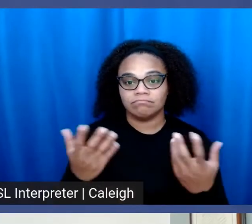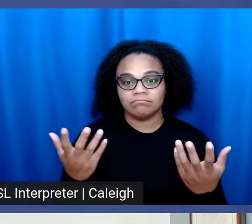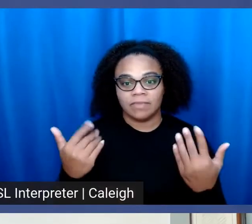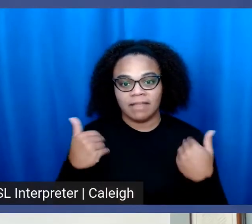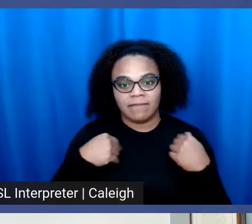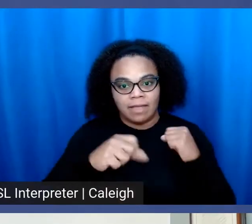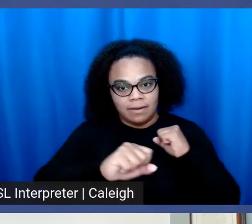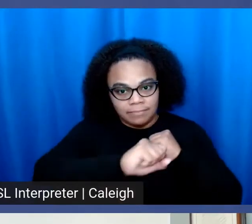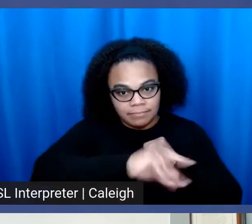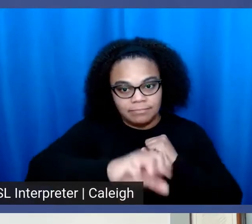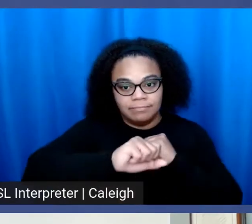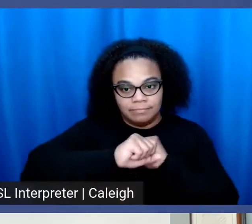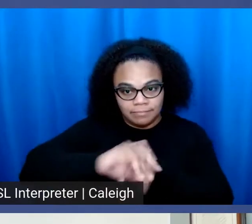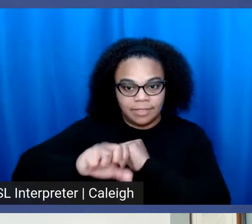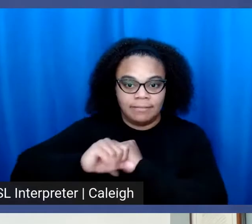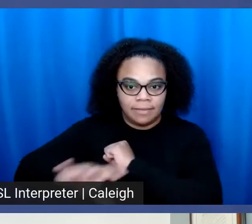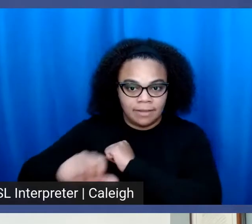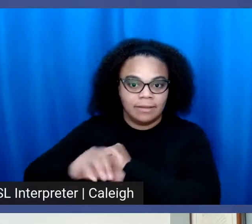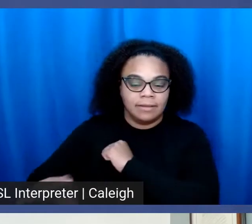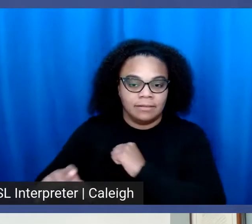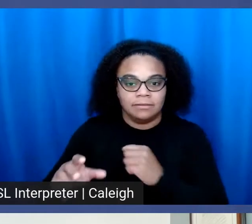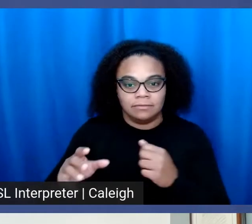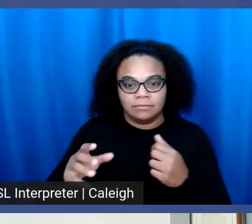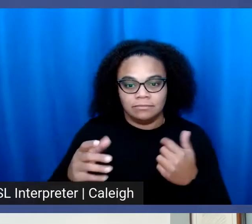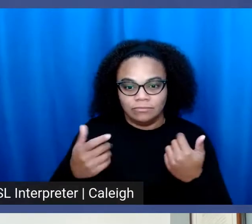as many